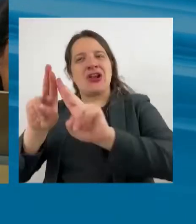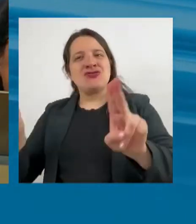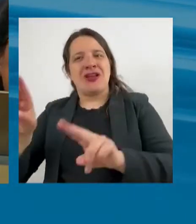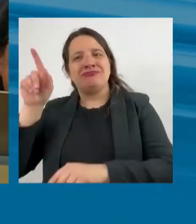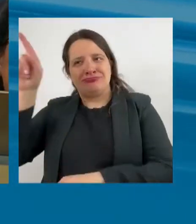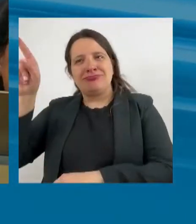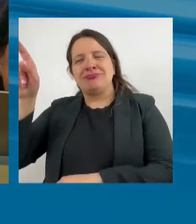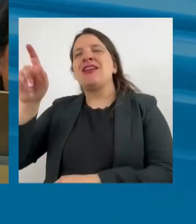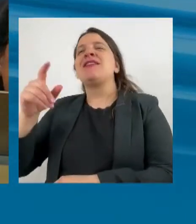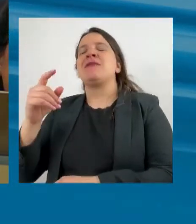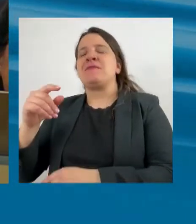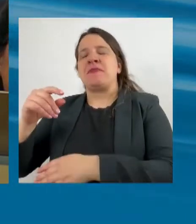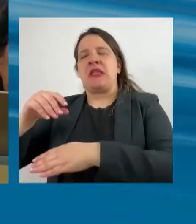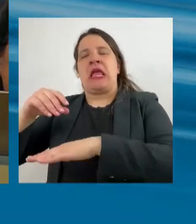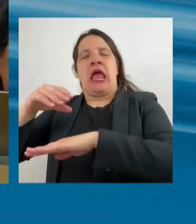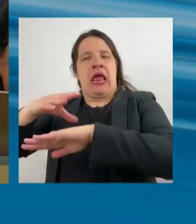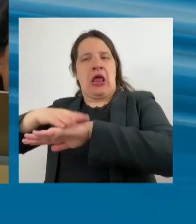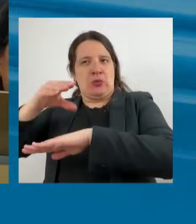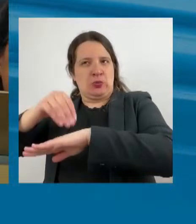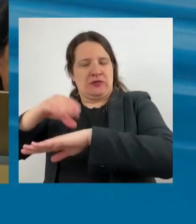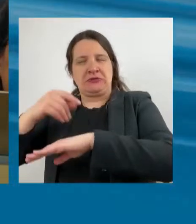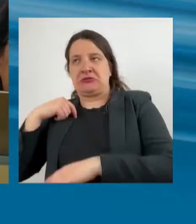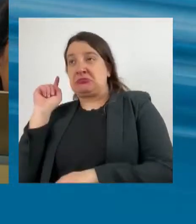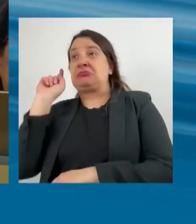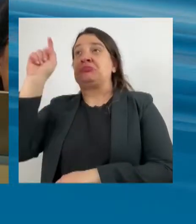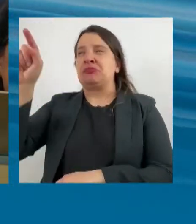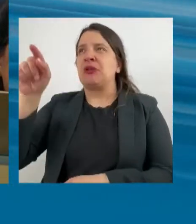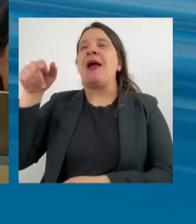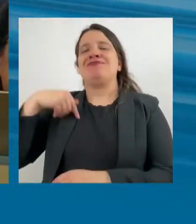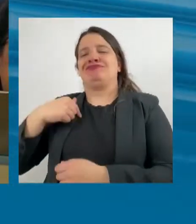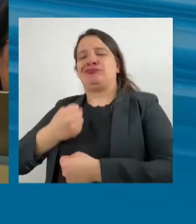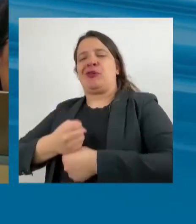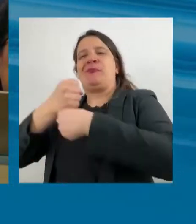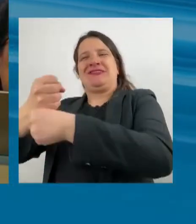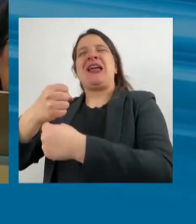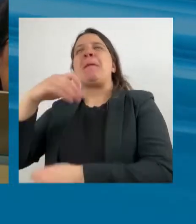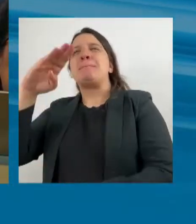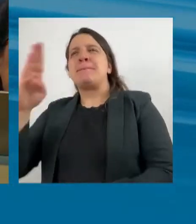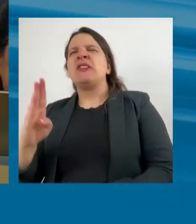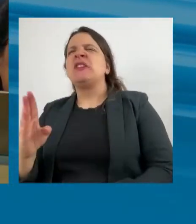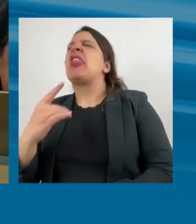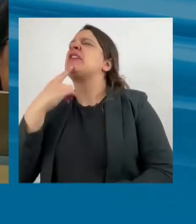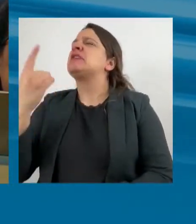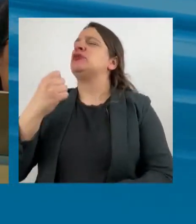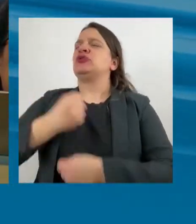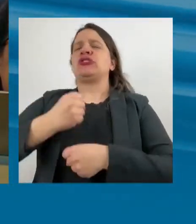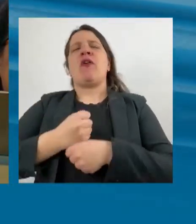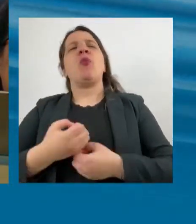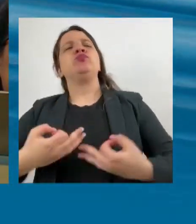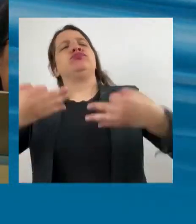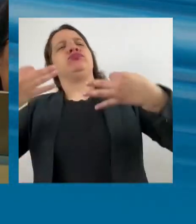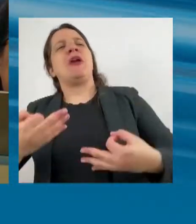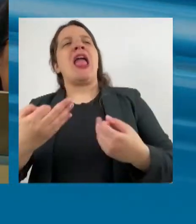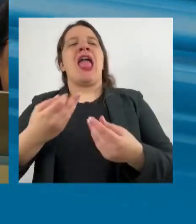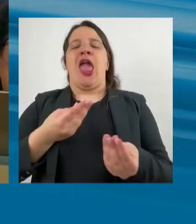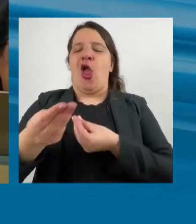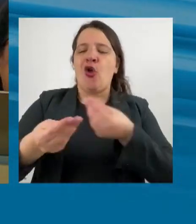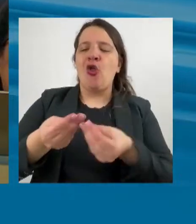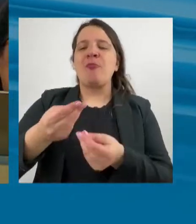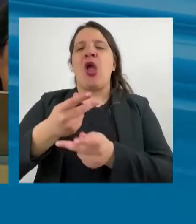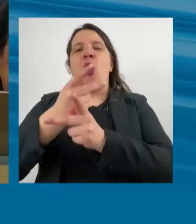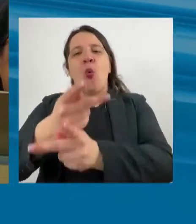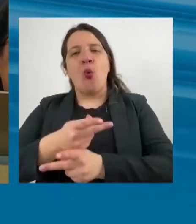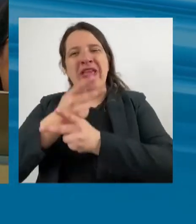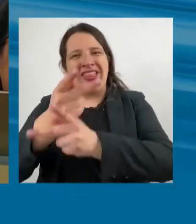International Labor Conference in Geneva, representing Brazil, and one of the key discussions was